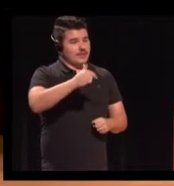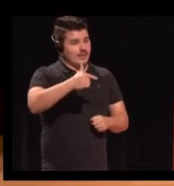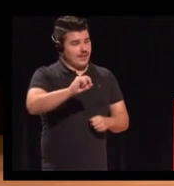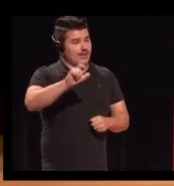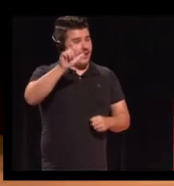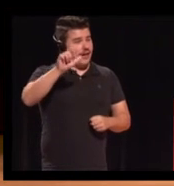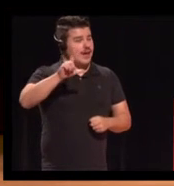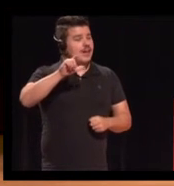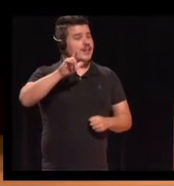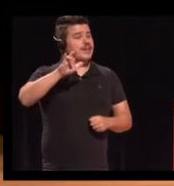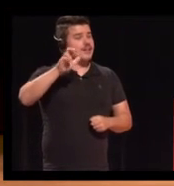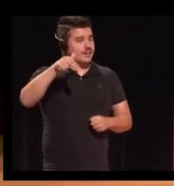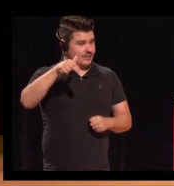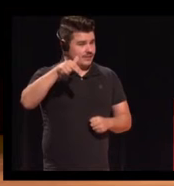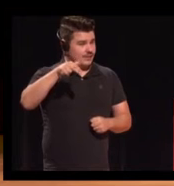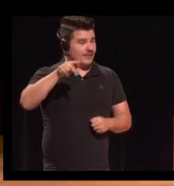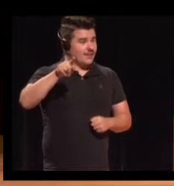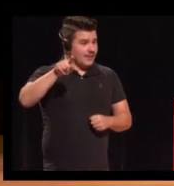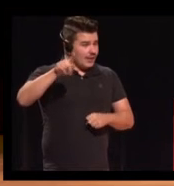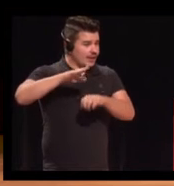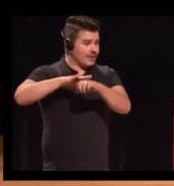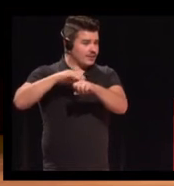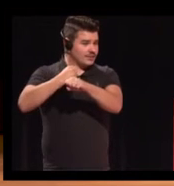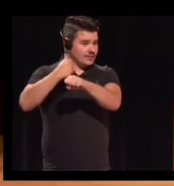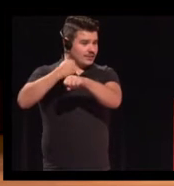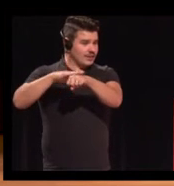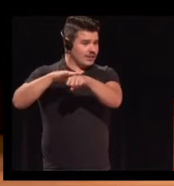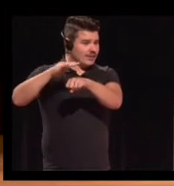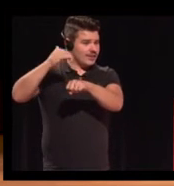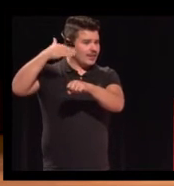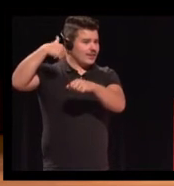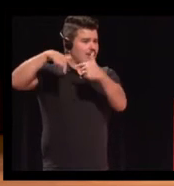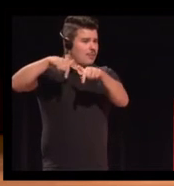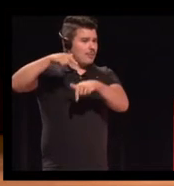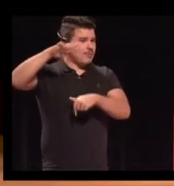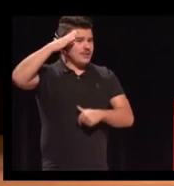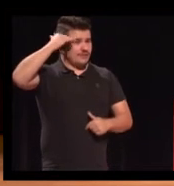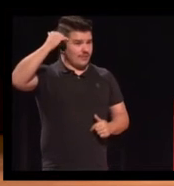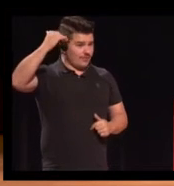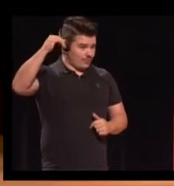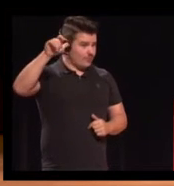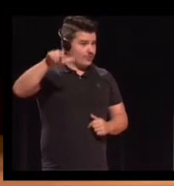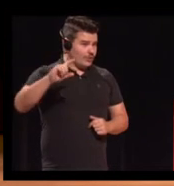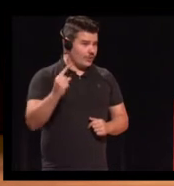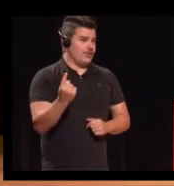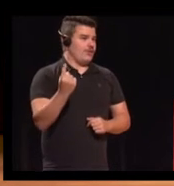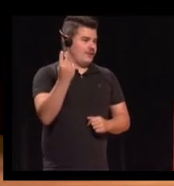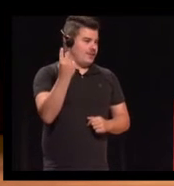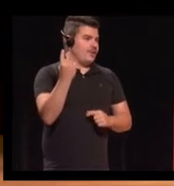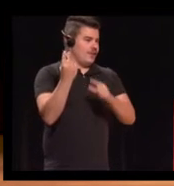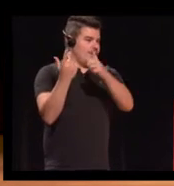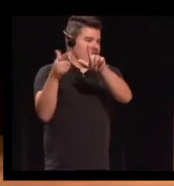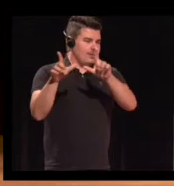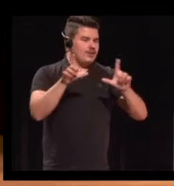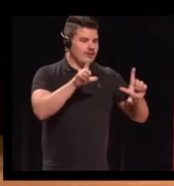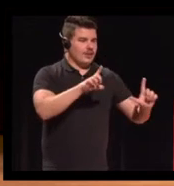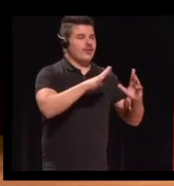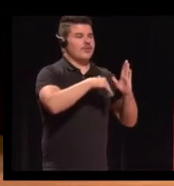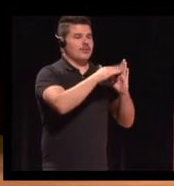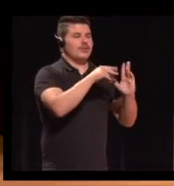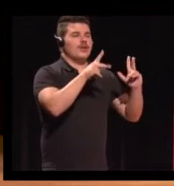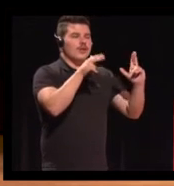well-known pieces, is actually about a painting by Leonardo, the Mona Lisa. And she used